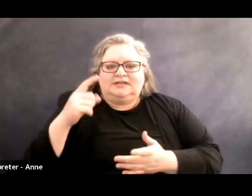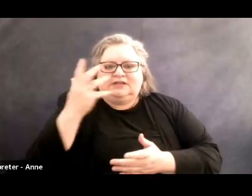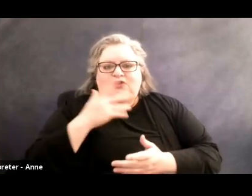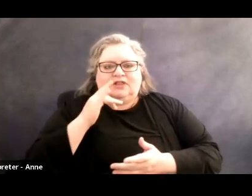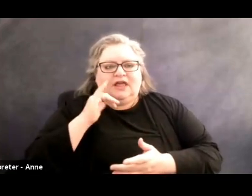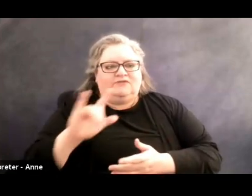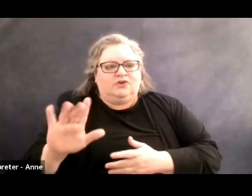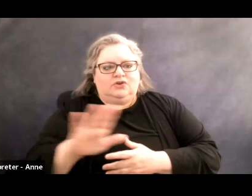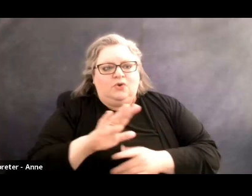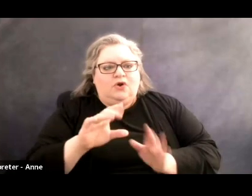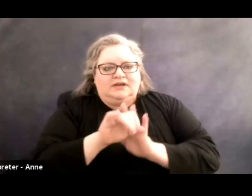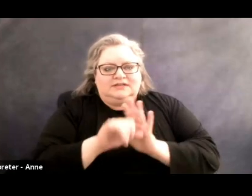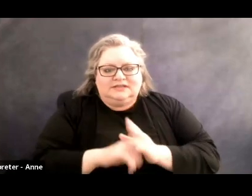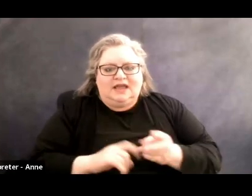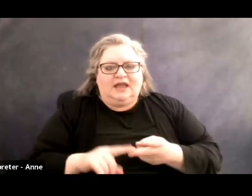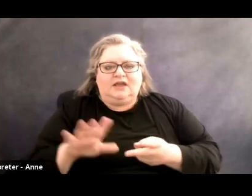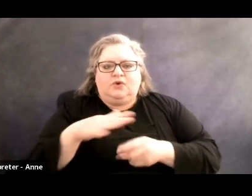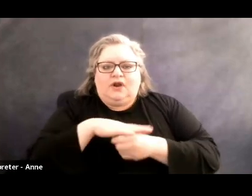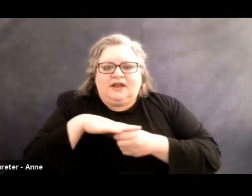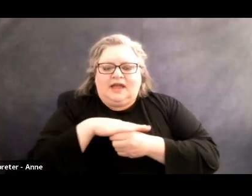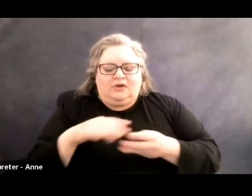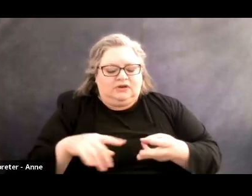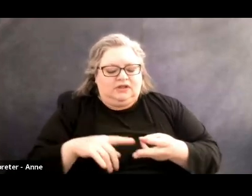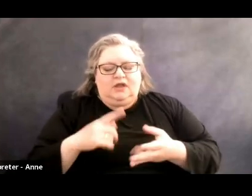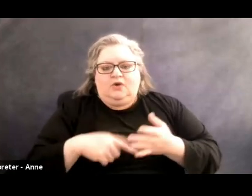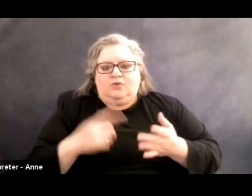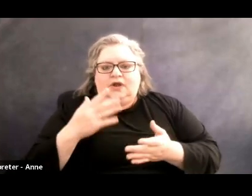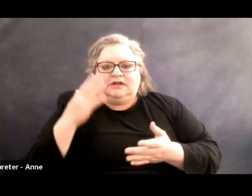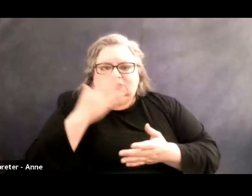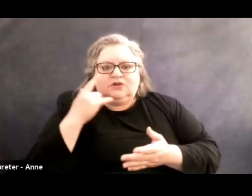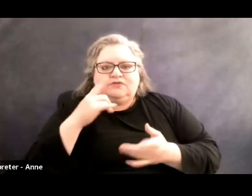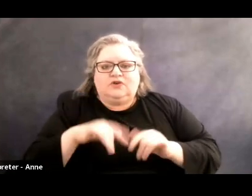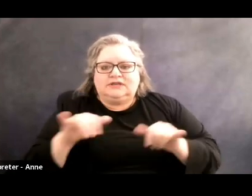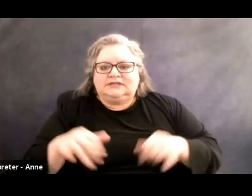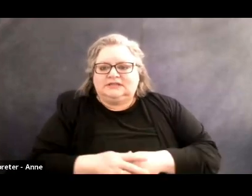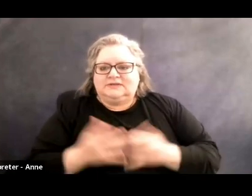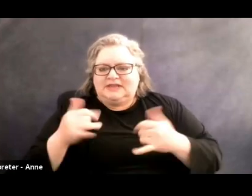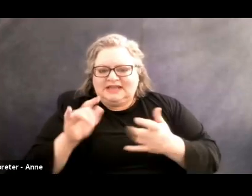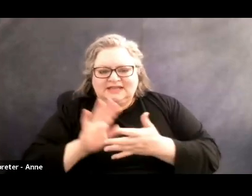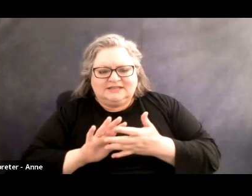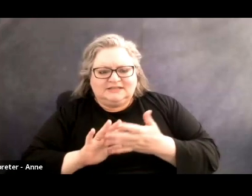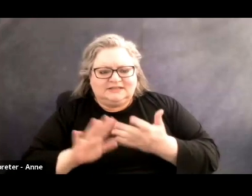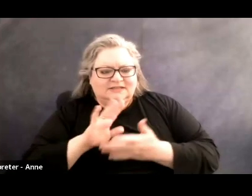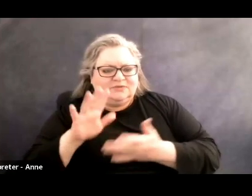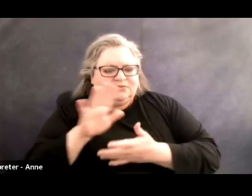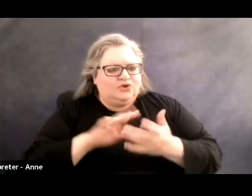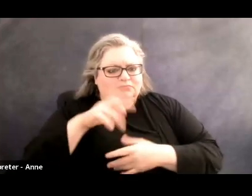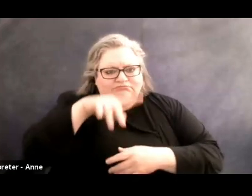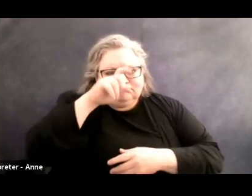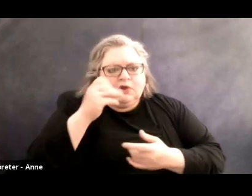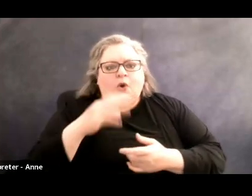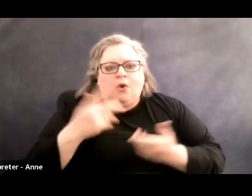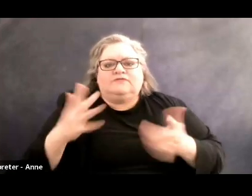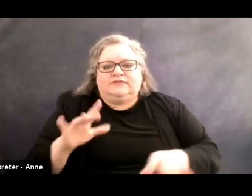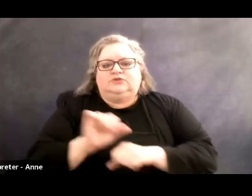state, what that looks like for your county, or really what that looks like for a system. Is it still blurred in confusion? Or have you done the